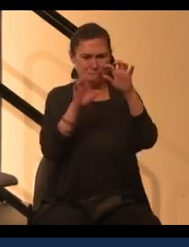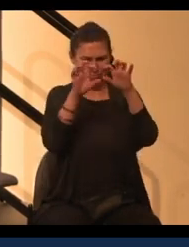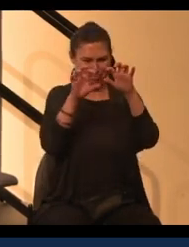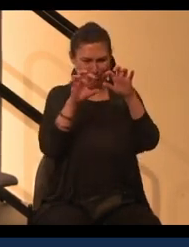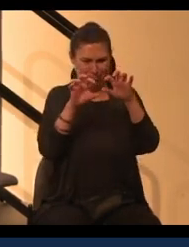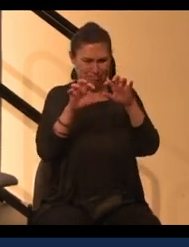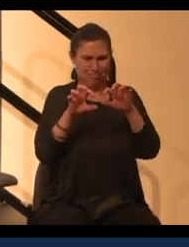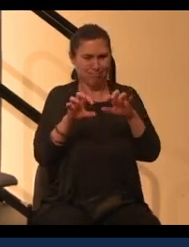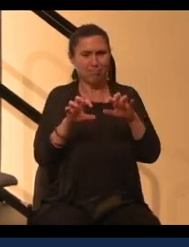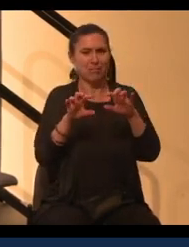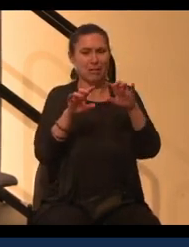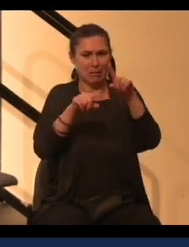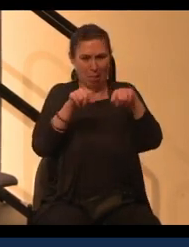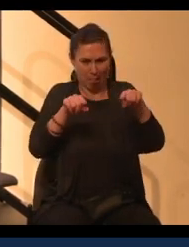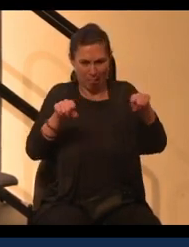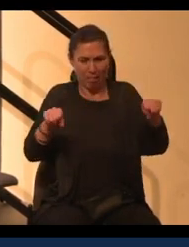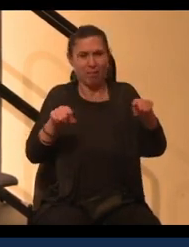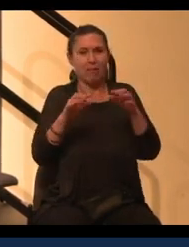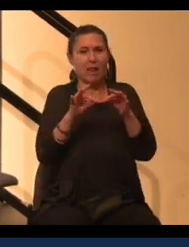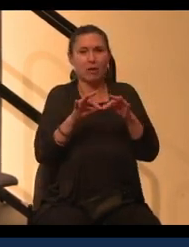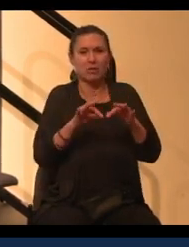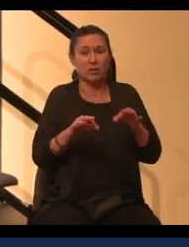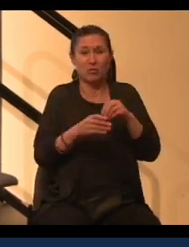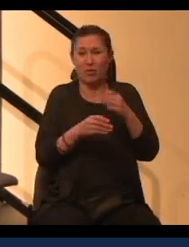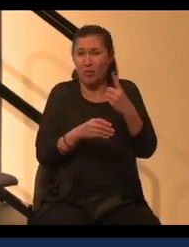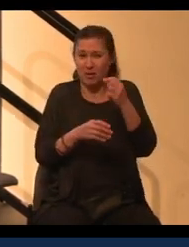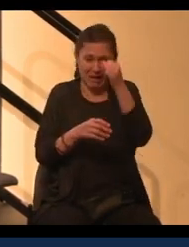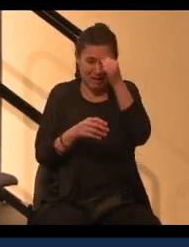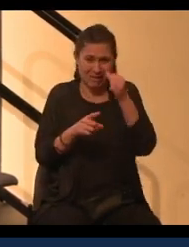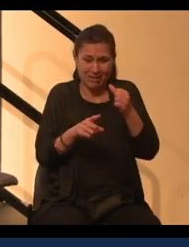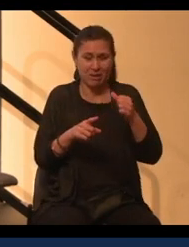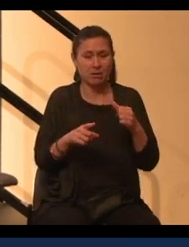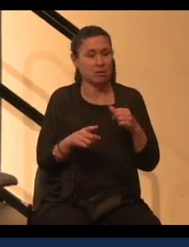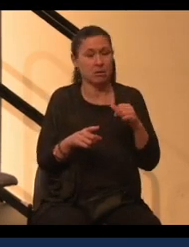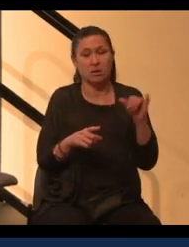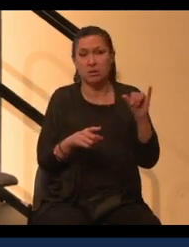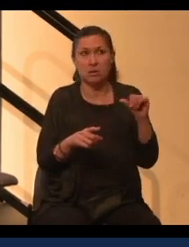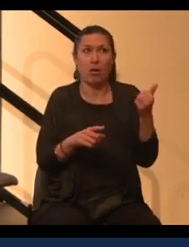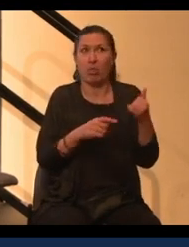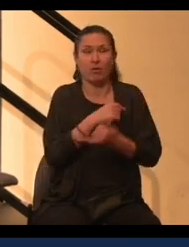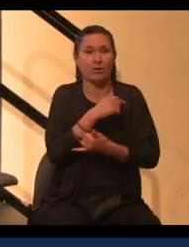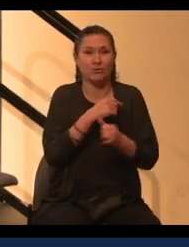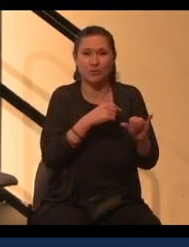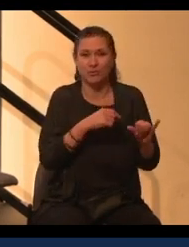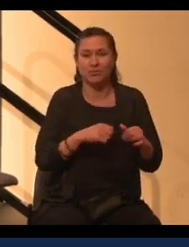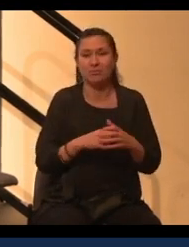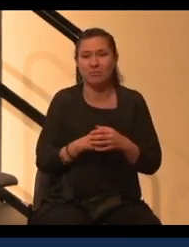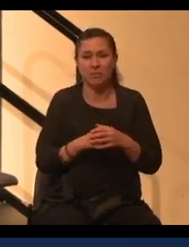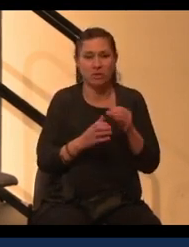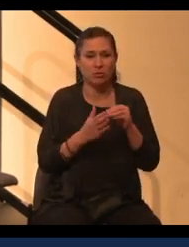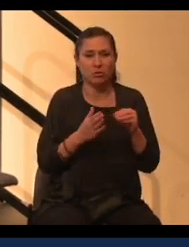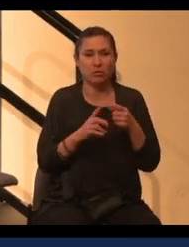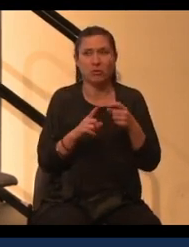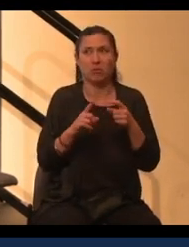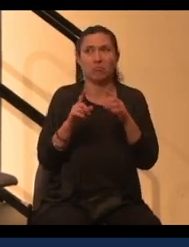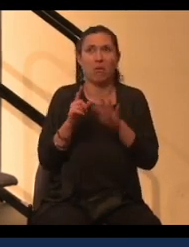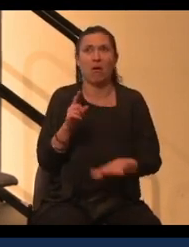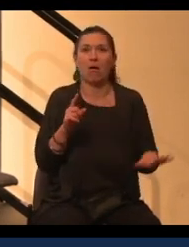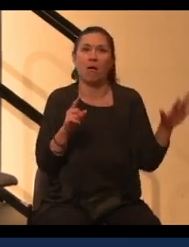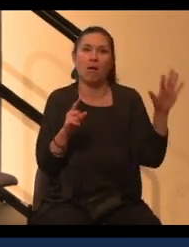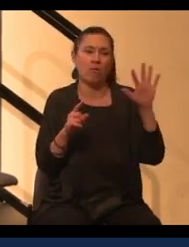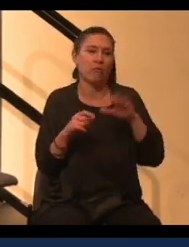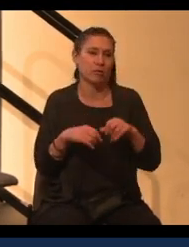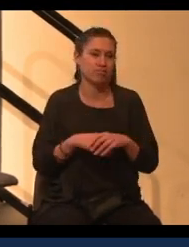of different languages within one country. Same thing in many parts of the world. So our students come from those